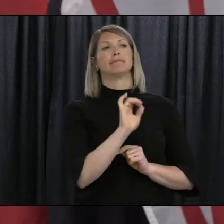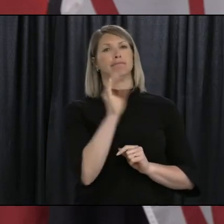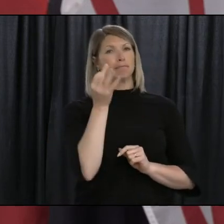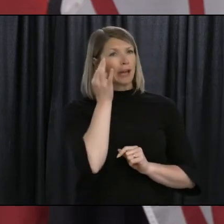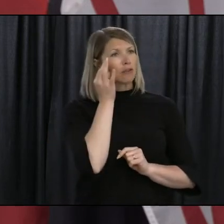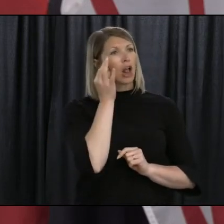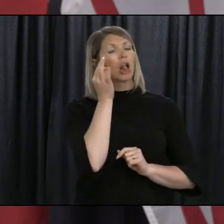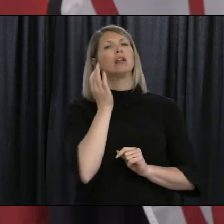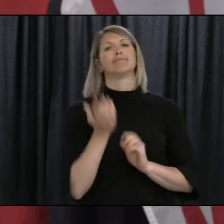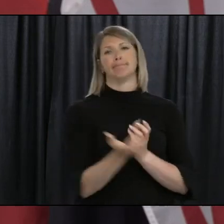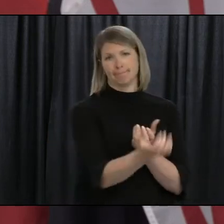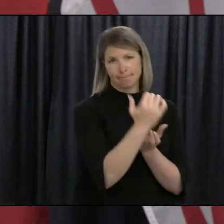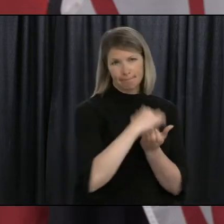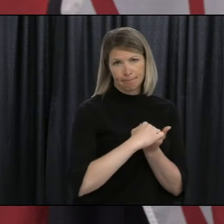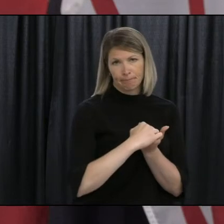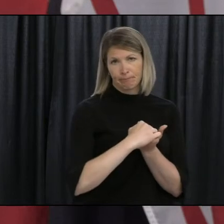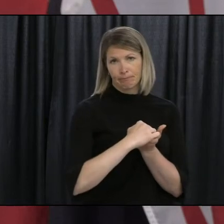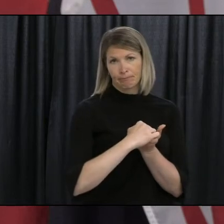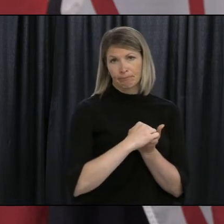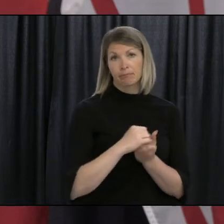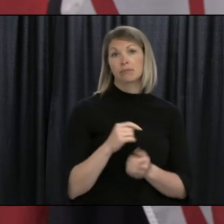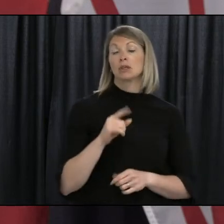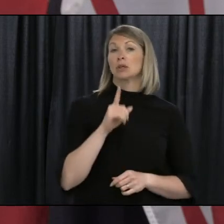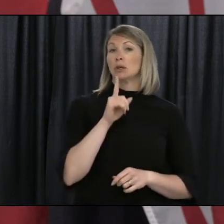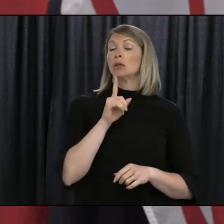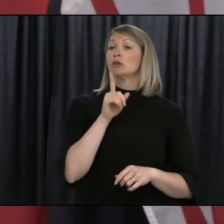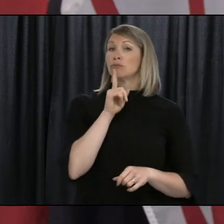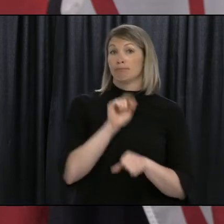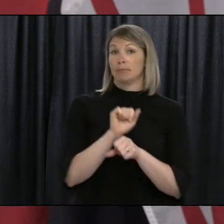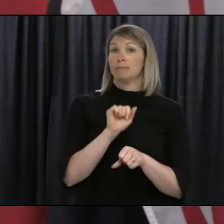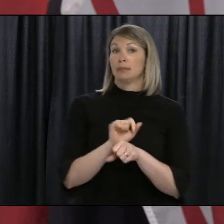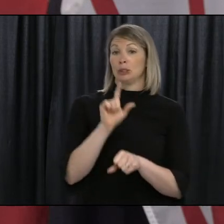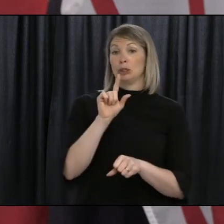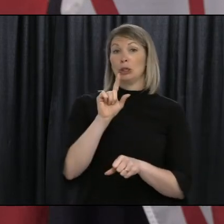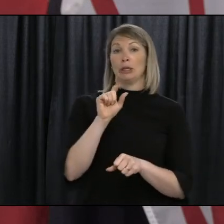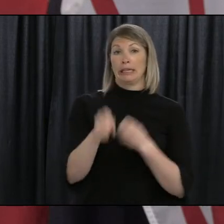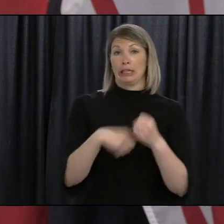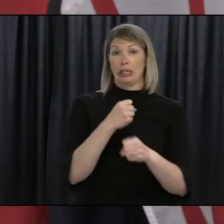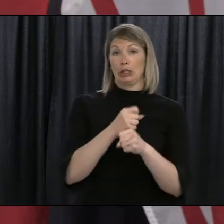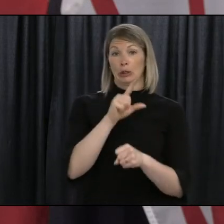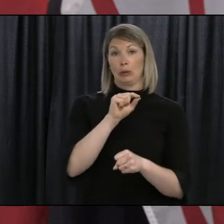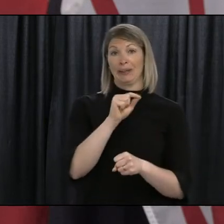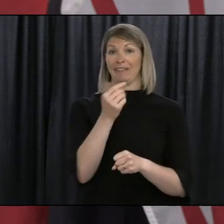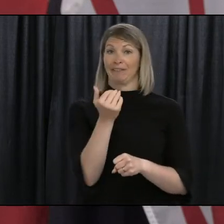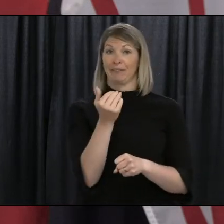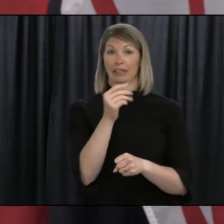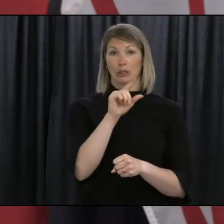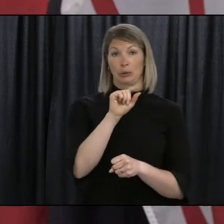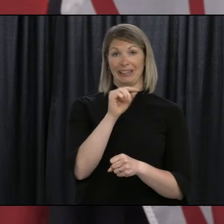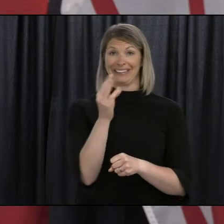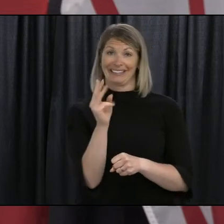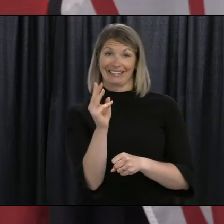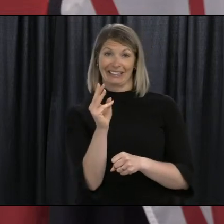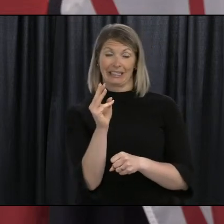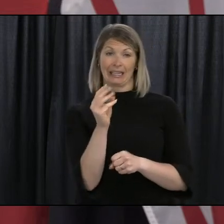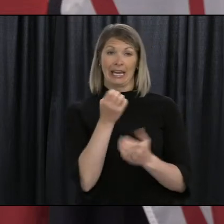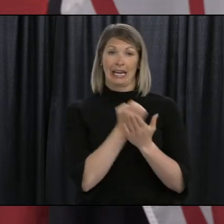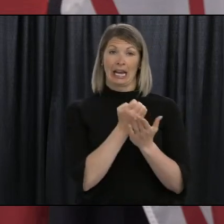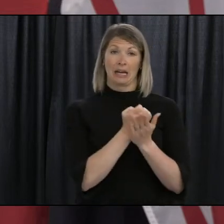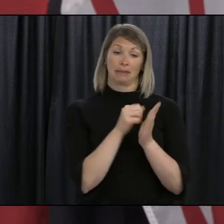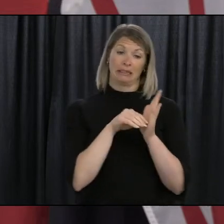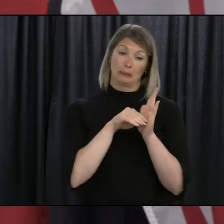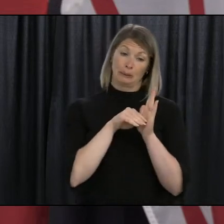a fiscal crisis in this province in 2015-16, and while we still faced challenges prior